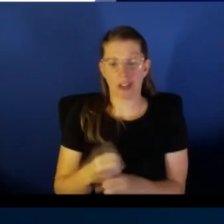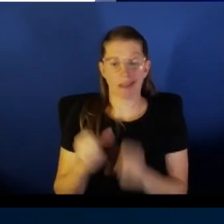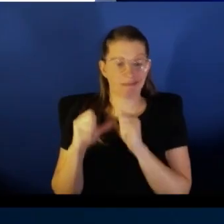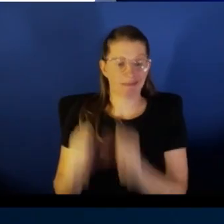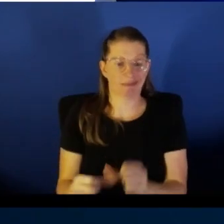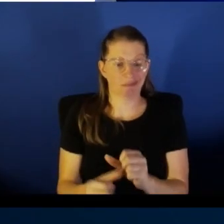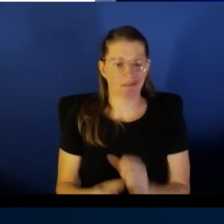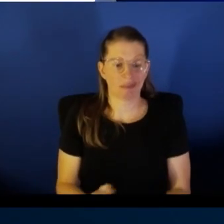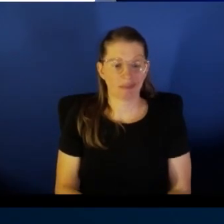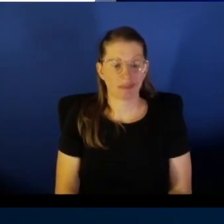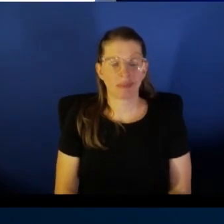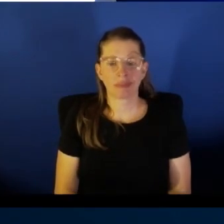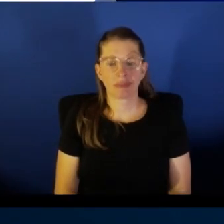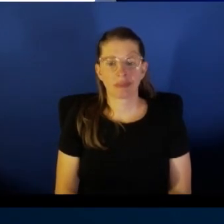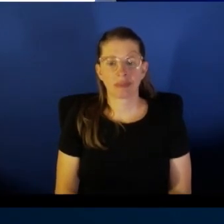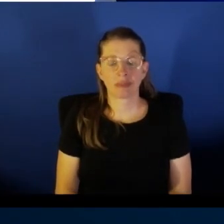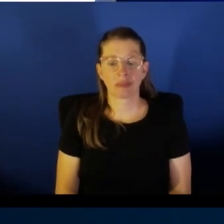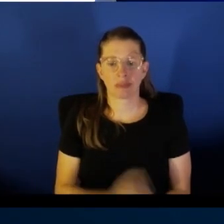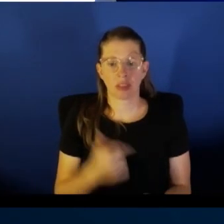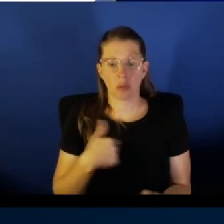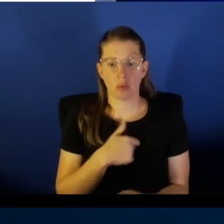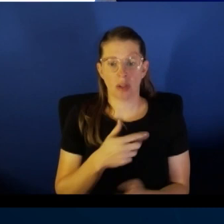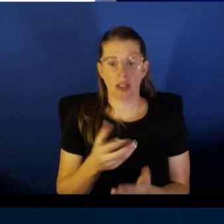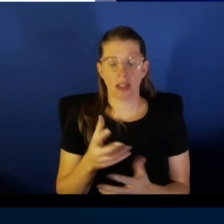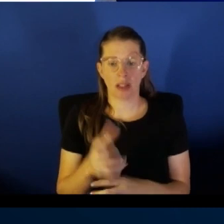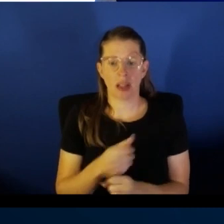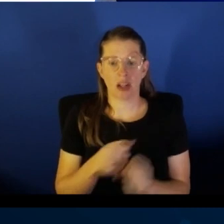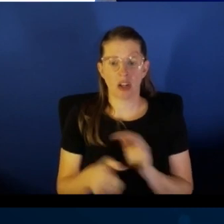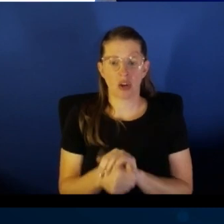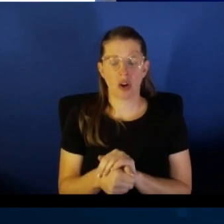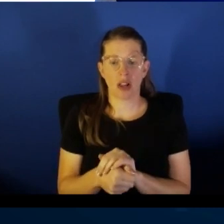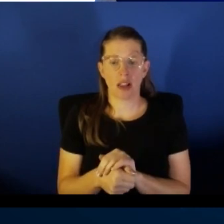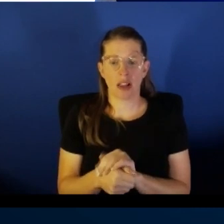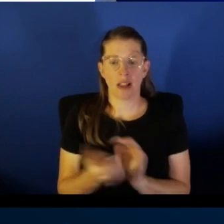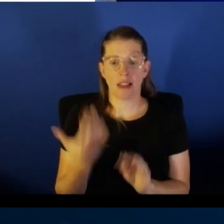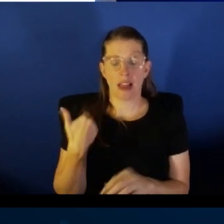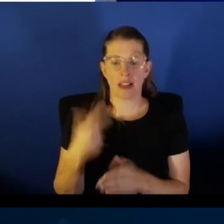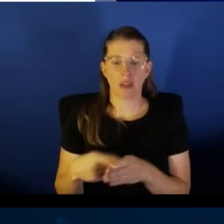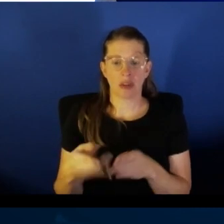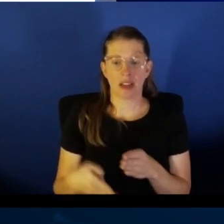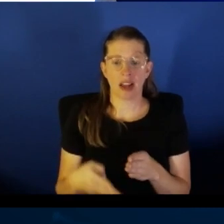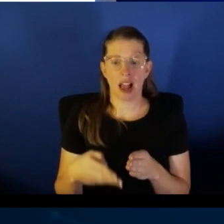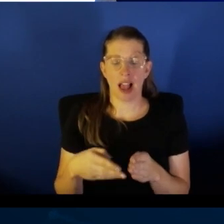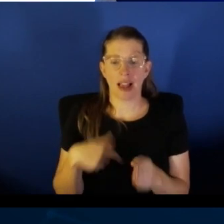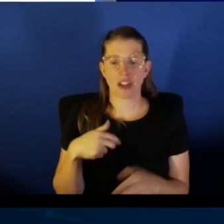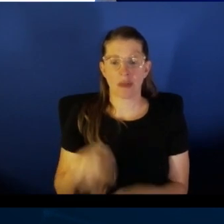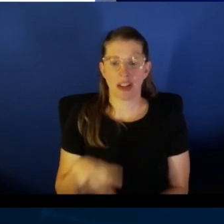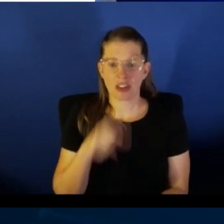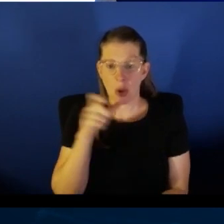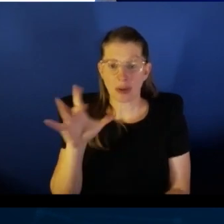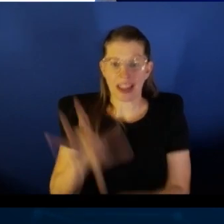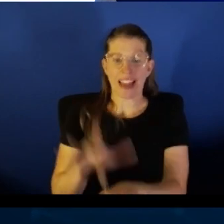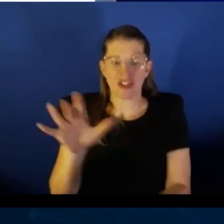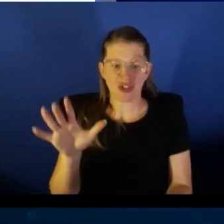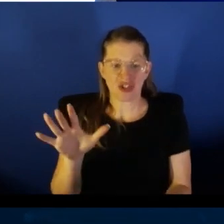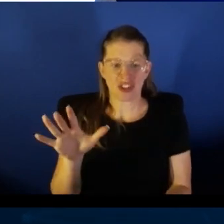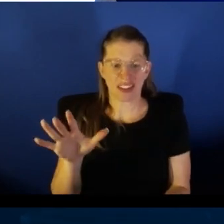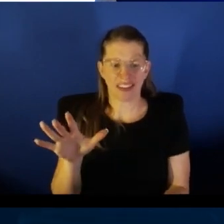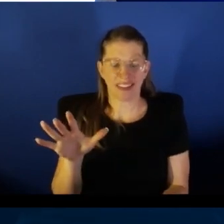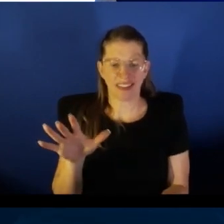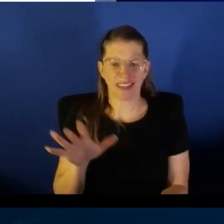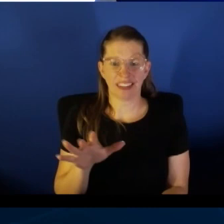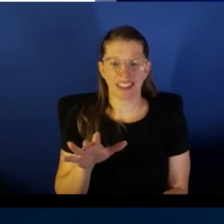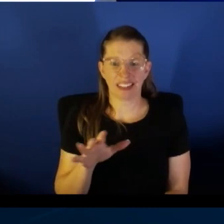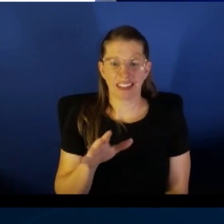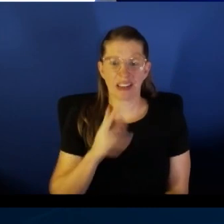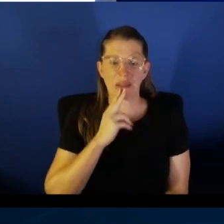right. We found a turtle last weekend, but because Mom jumped in and said, don't touch it. I didn't know why I said don't touch it, but they didn't touch it. But it was a cute little turtle,